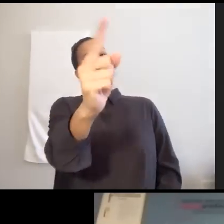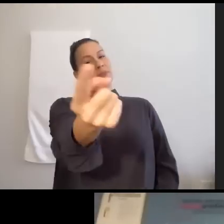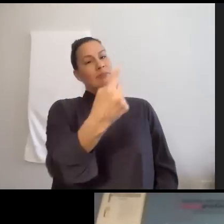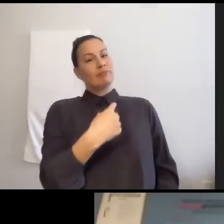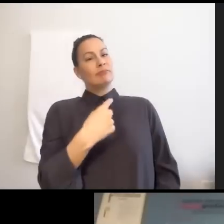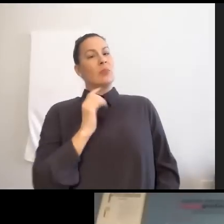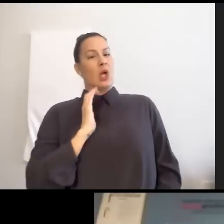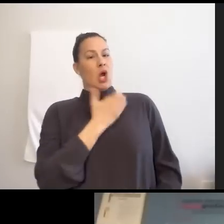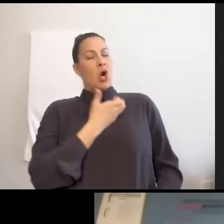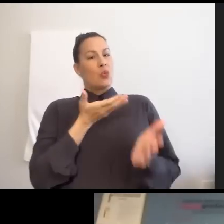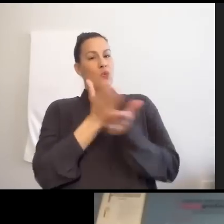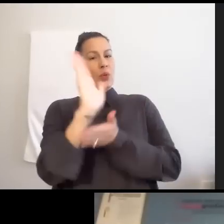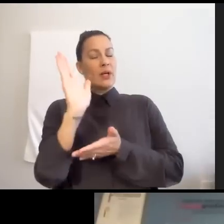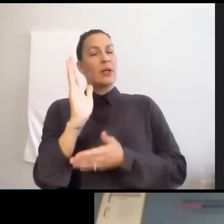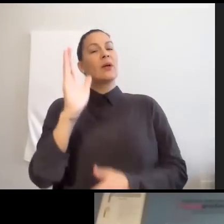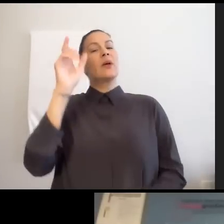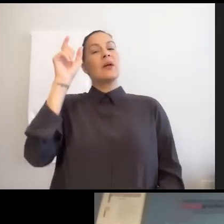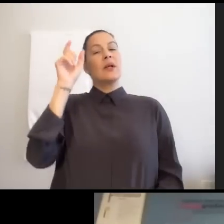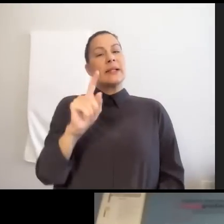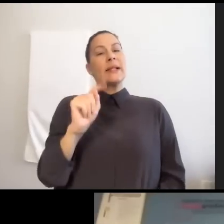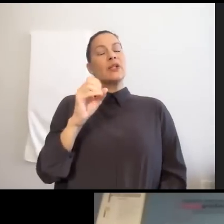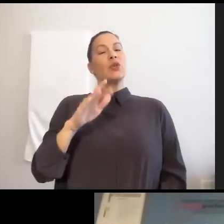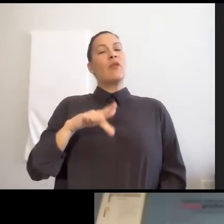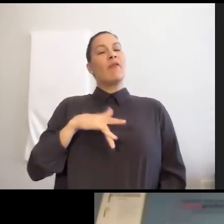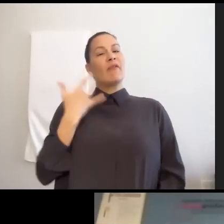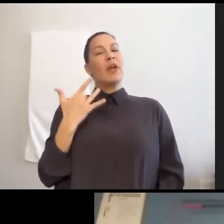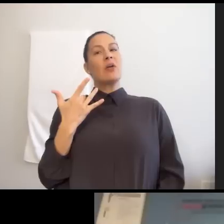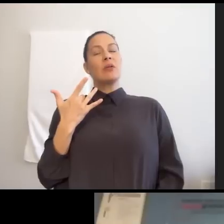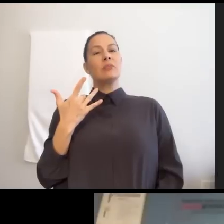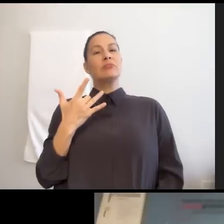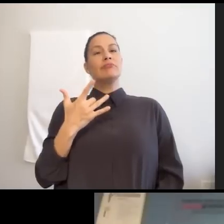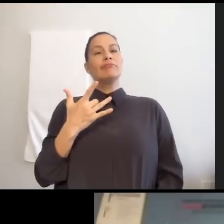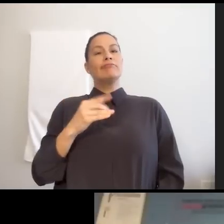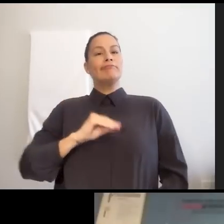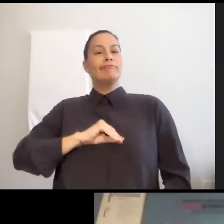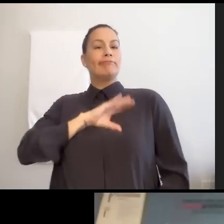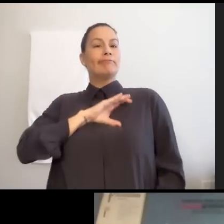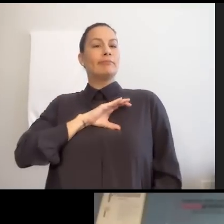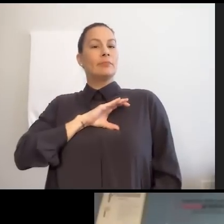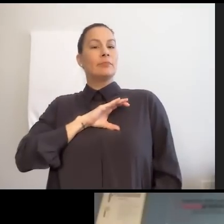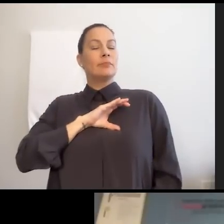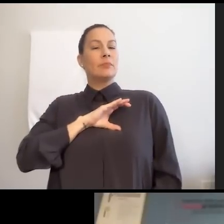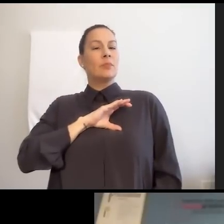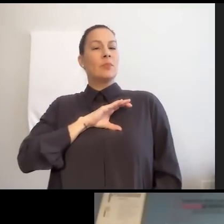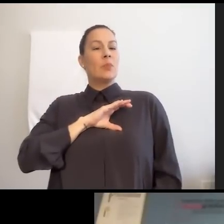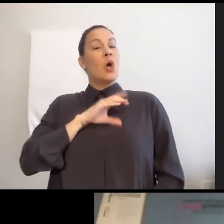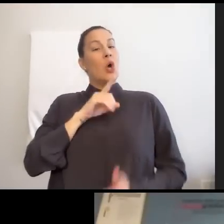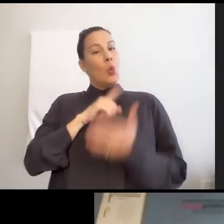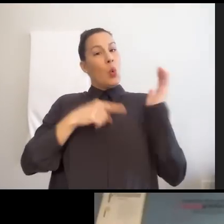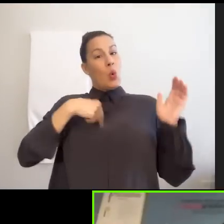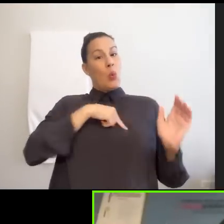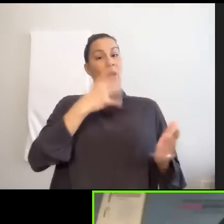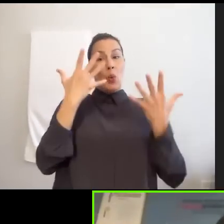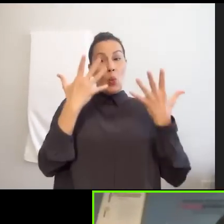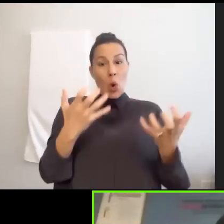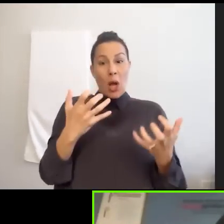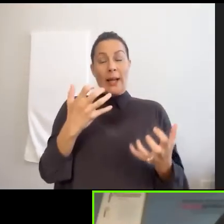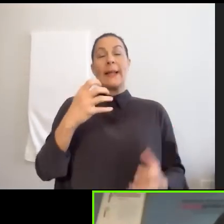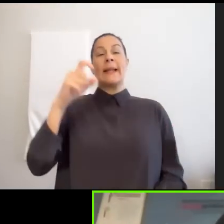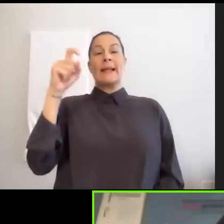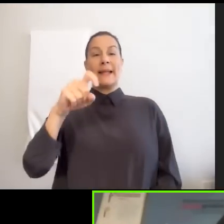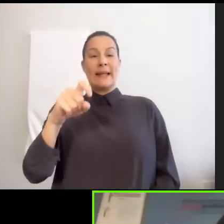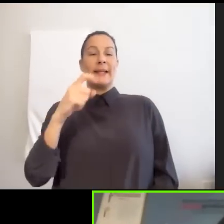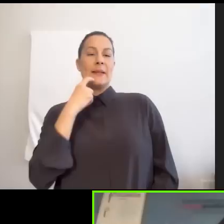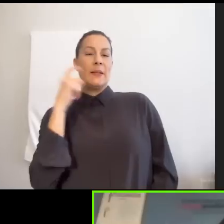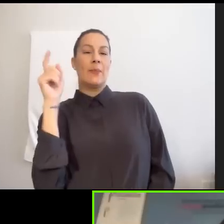that we can feel vindicated when we ask what we want and what we demand. Y seguiremos manteniendo el